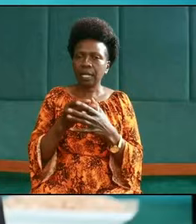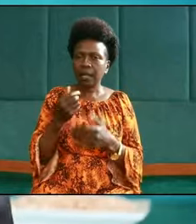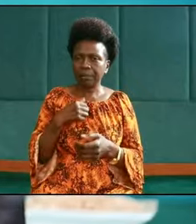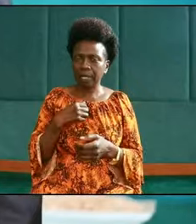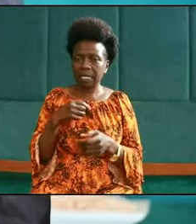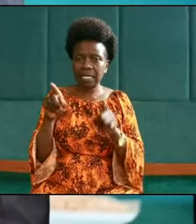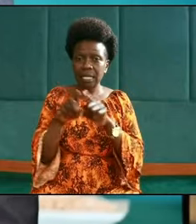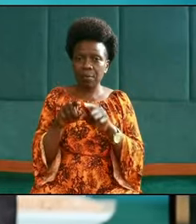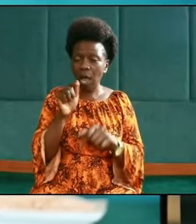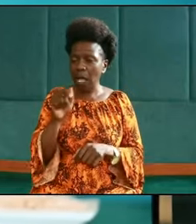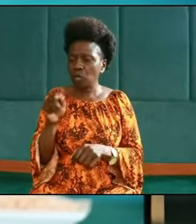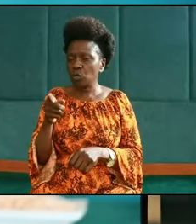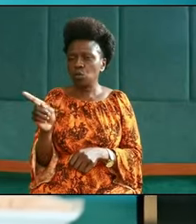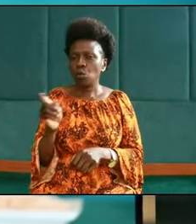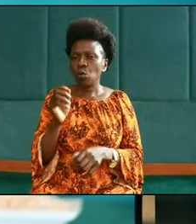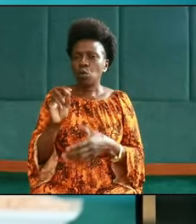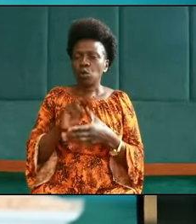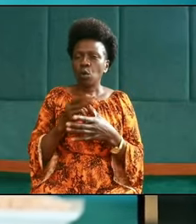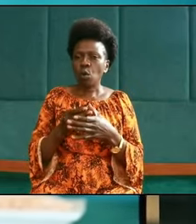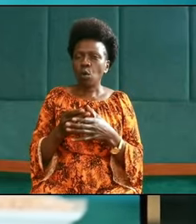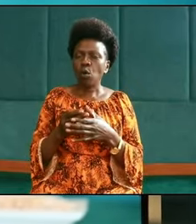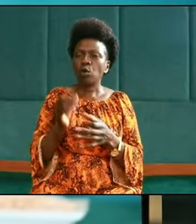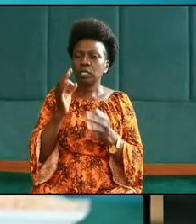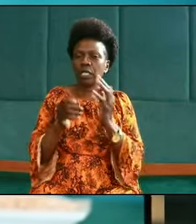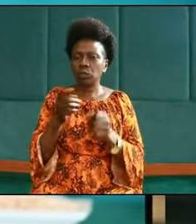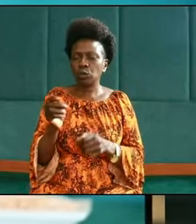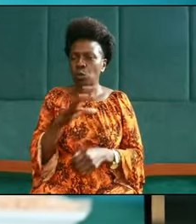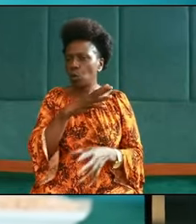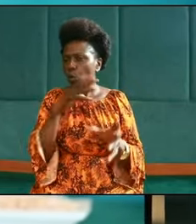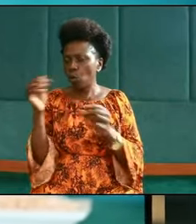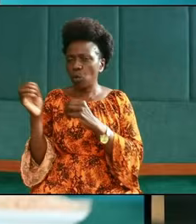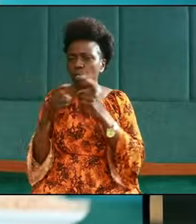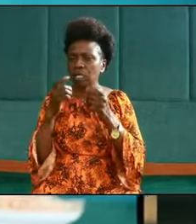or condemn you. Go and sin no more."